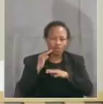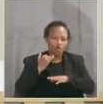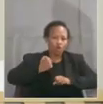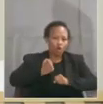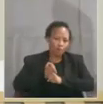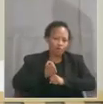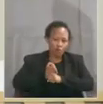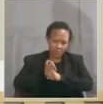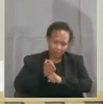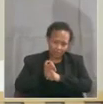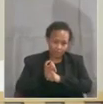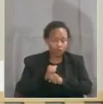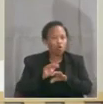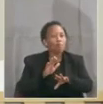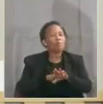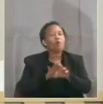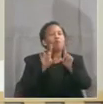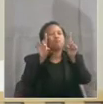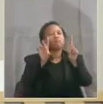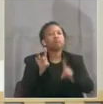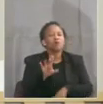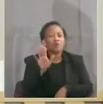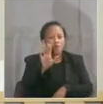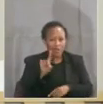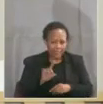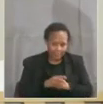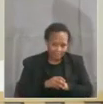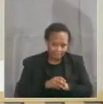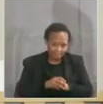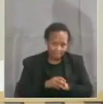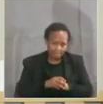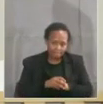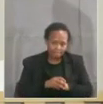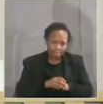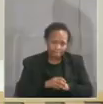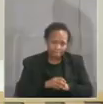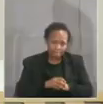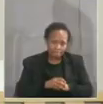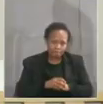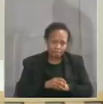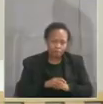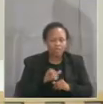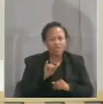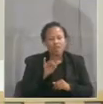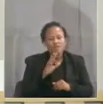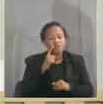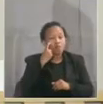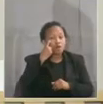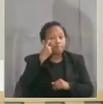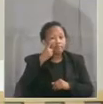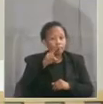More especially if we look at the shift of our